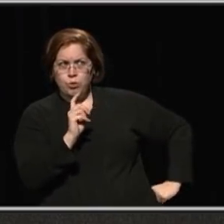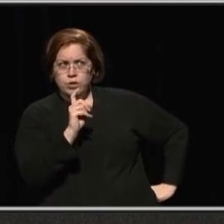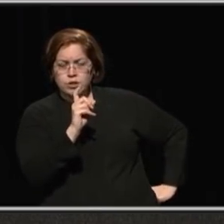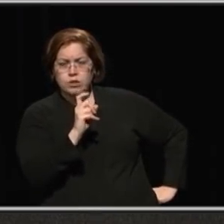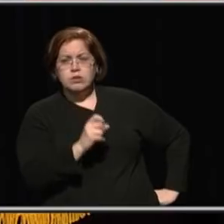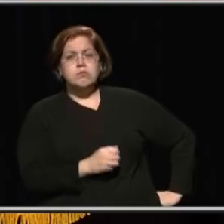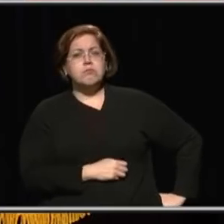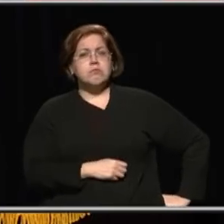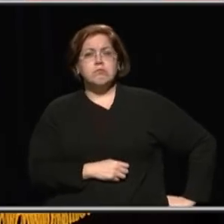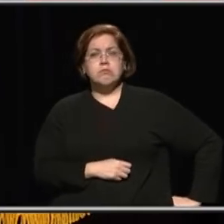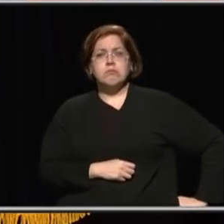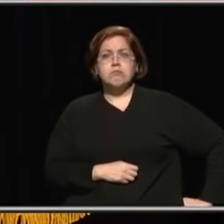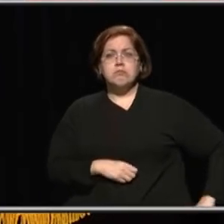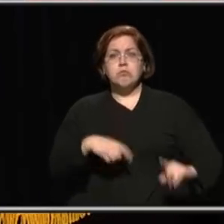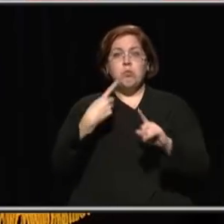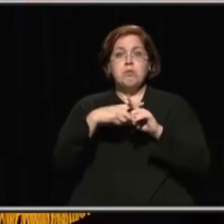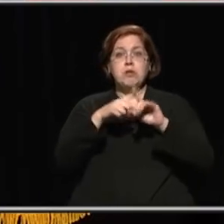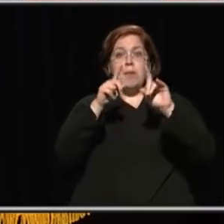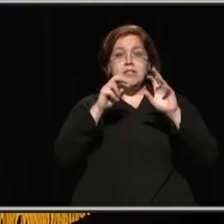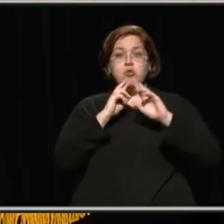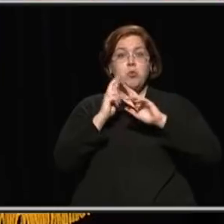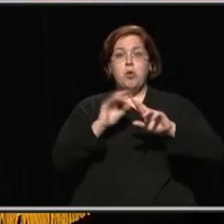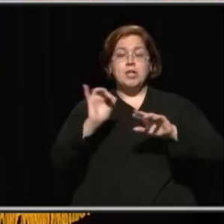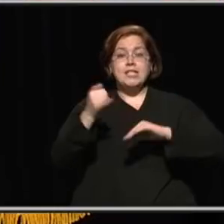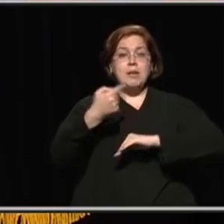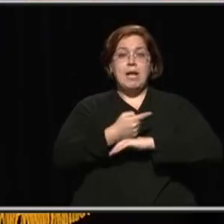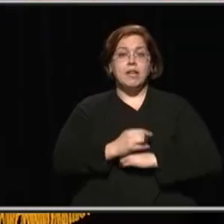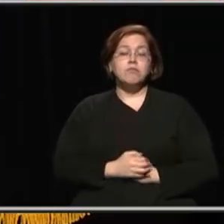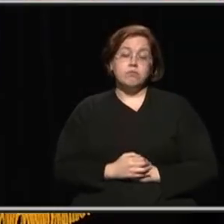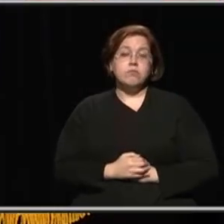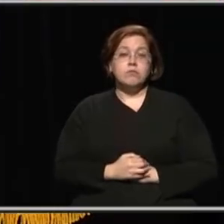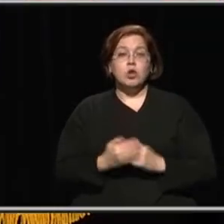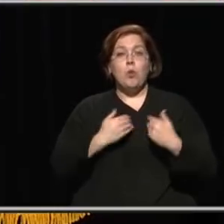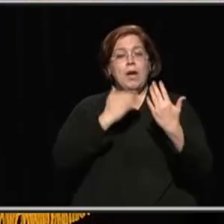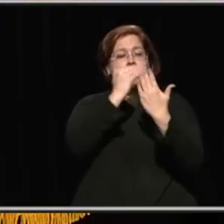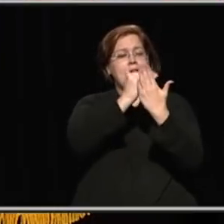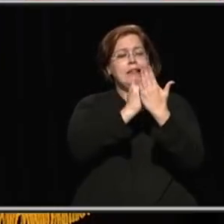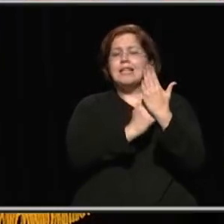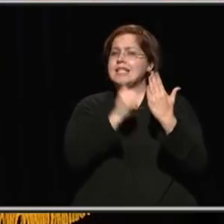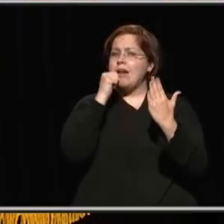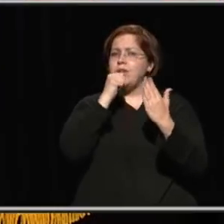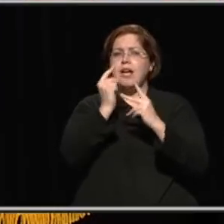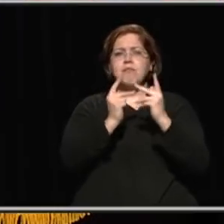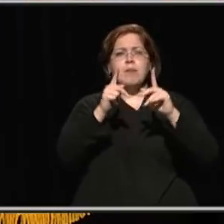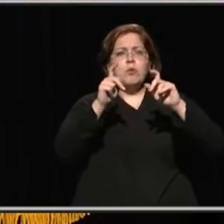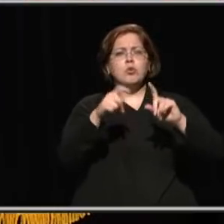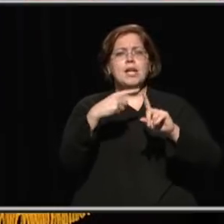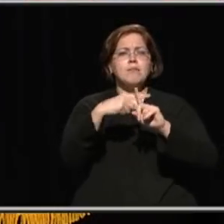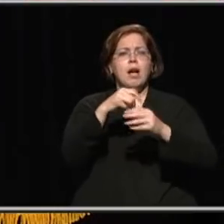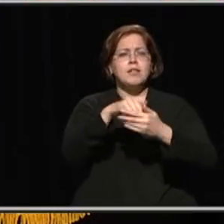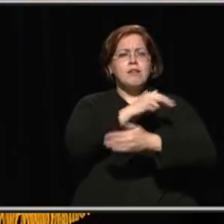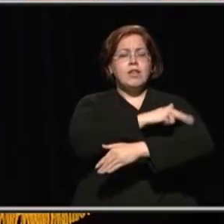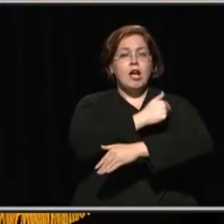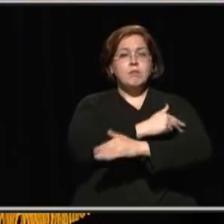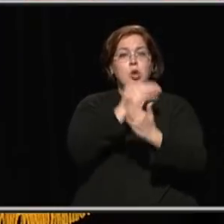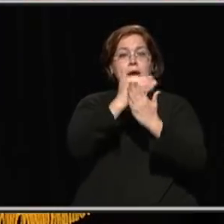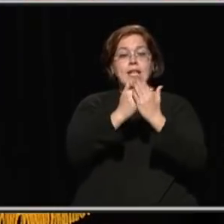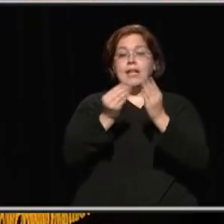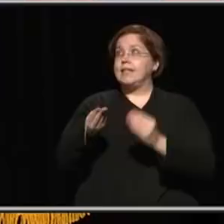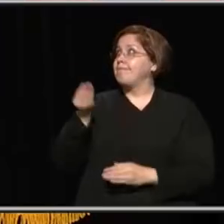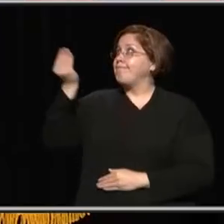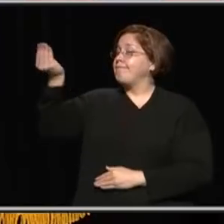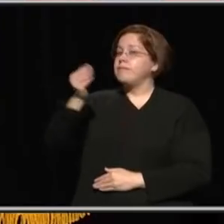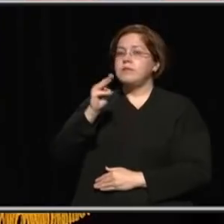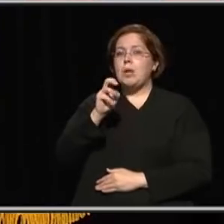We got the positive tests are reported the same day. We have a list every day of those that are positive in the hospitals, and that list goes to Metro Health every